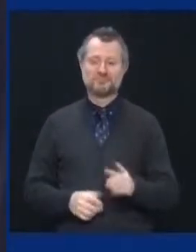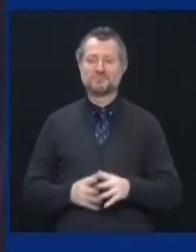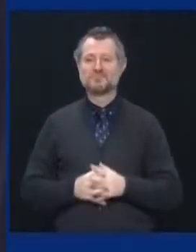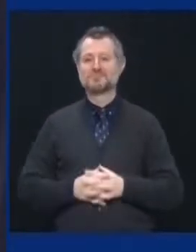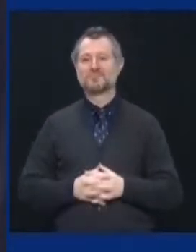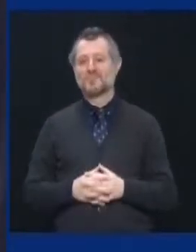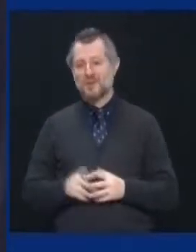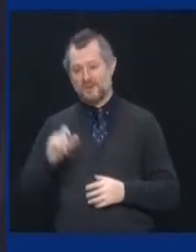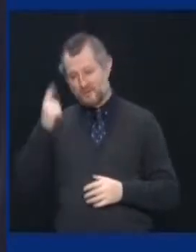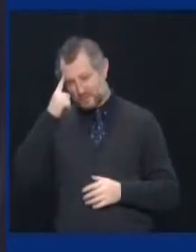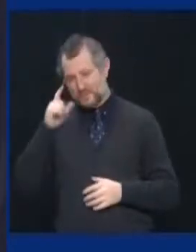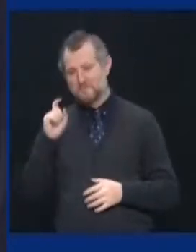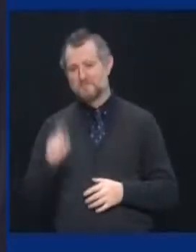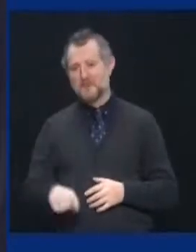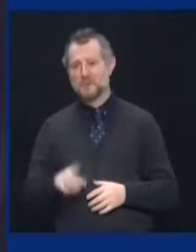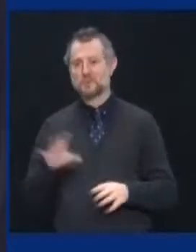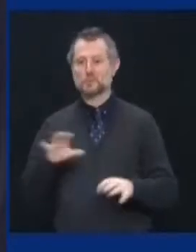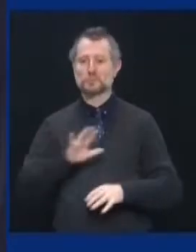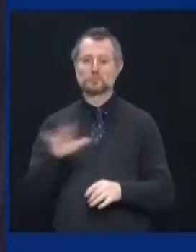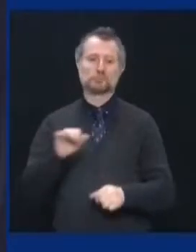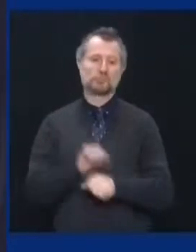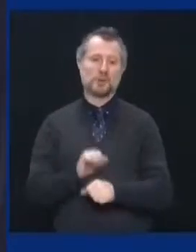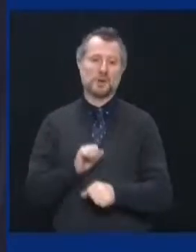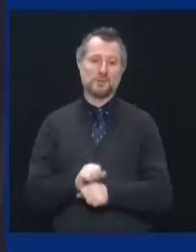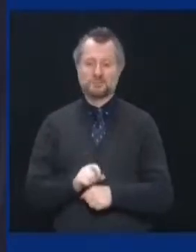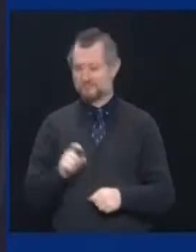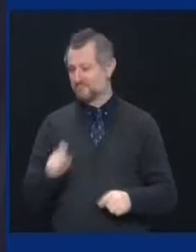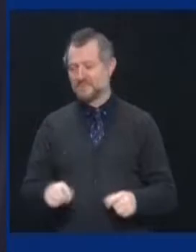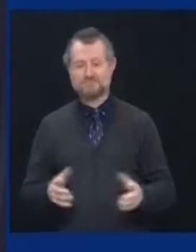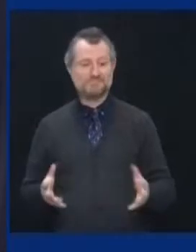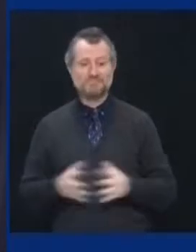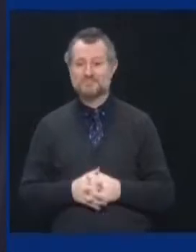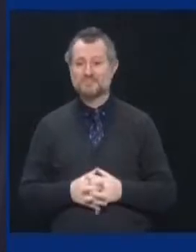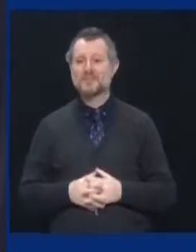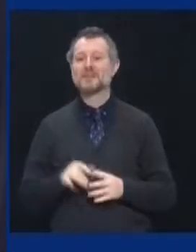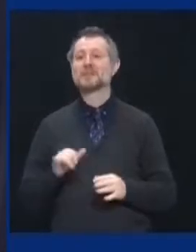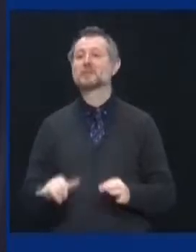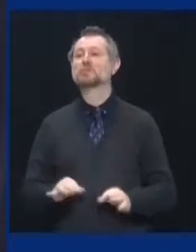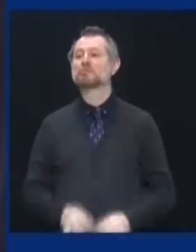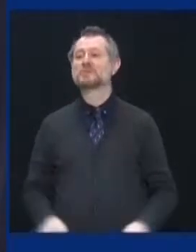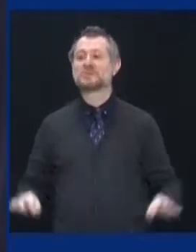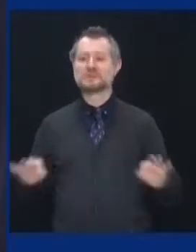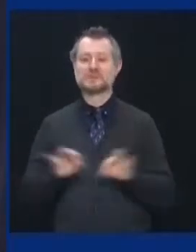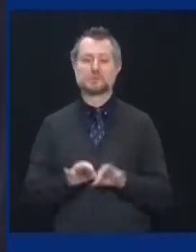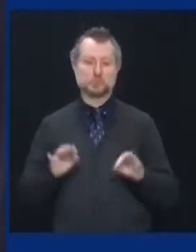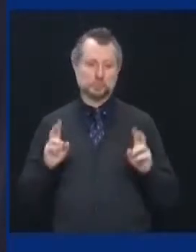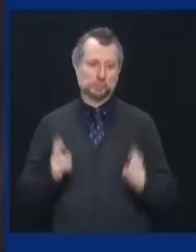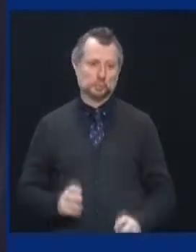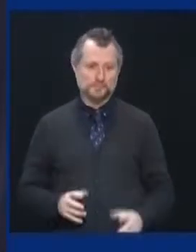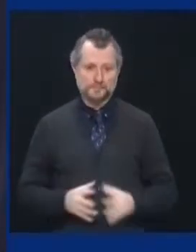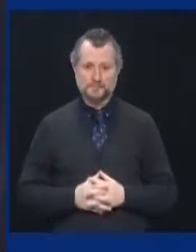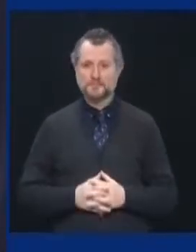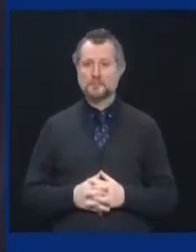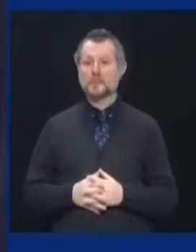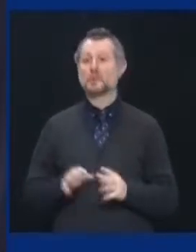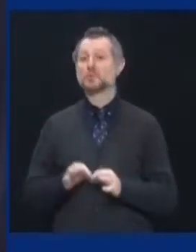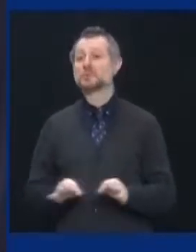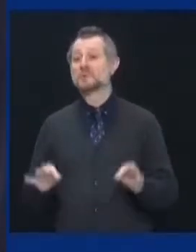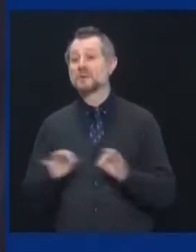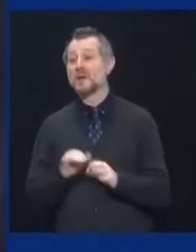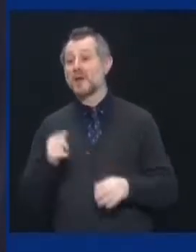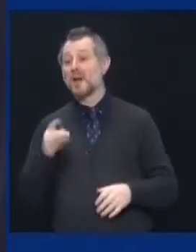Government has to perform. And this is critical. And it's not just critical because of April 1.